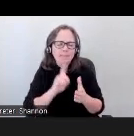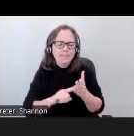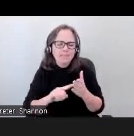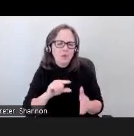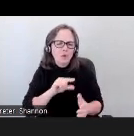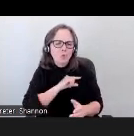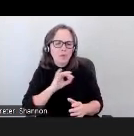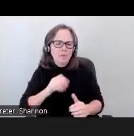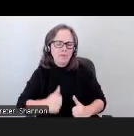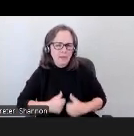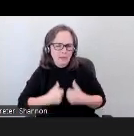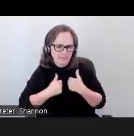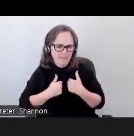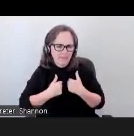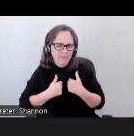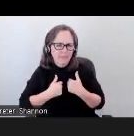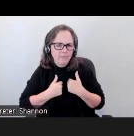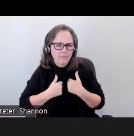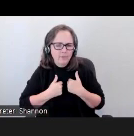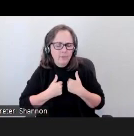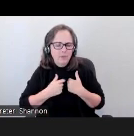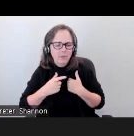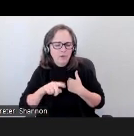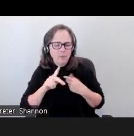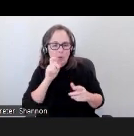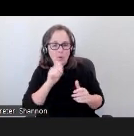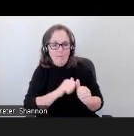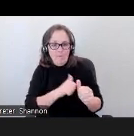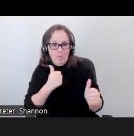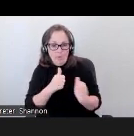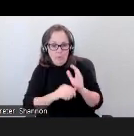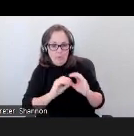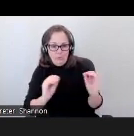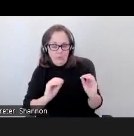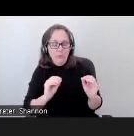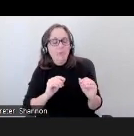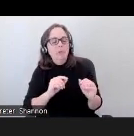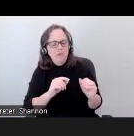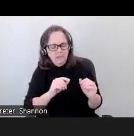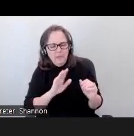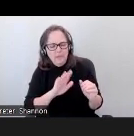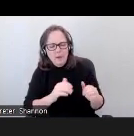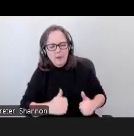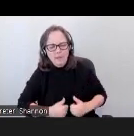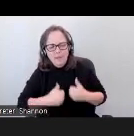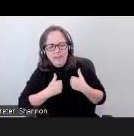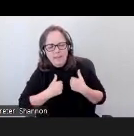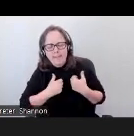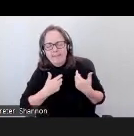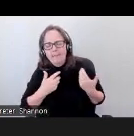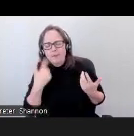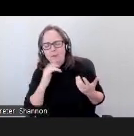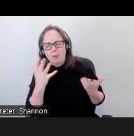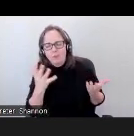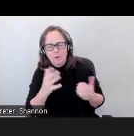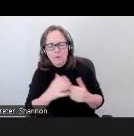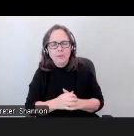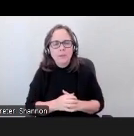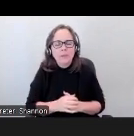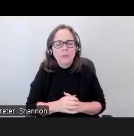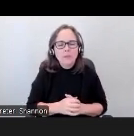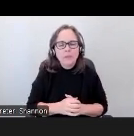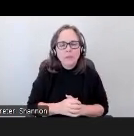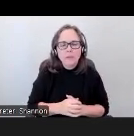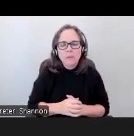on patients who avoid surgery for dysfunctional outcomes. And one of our colleague,